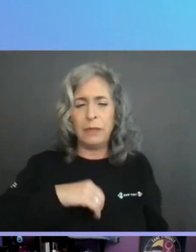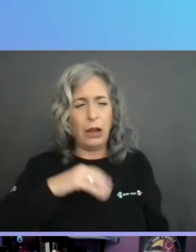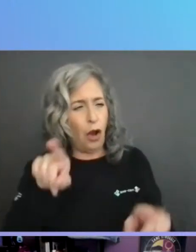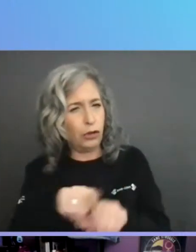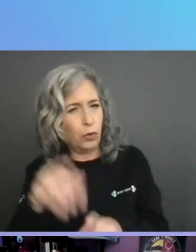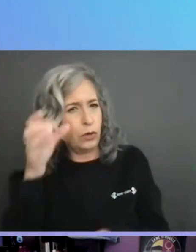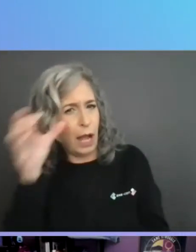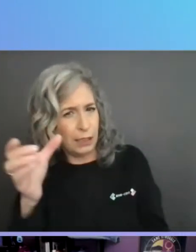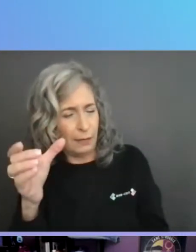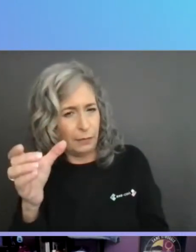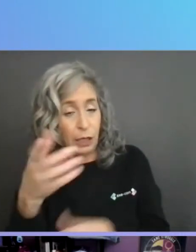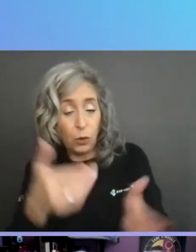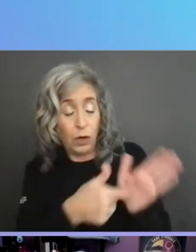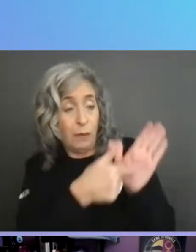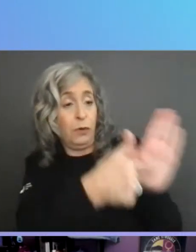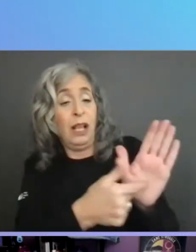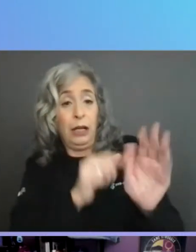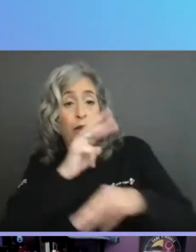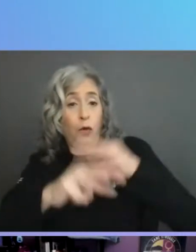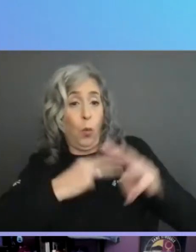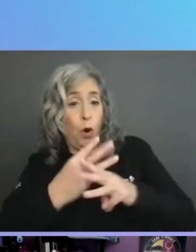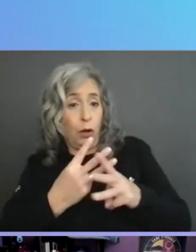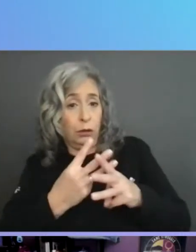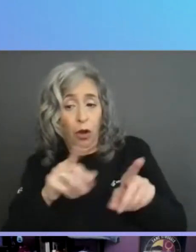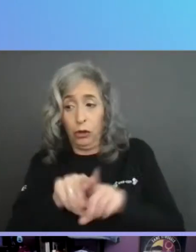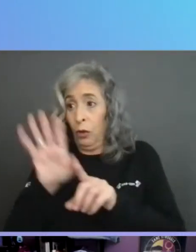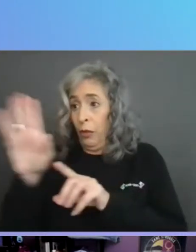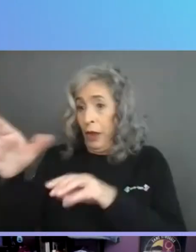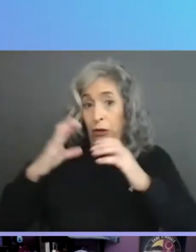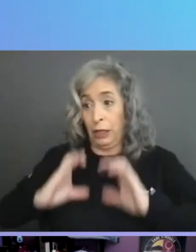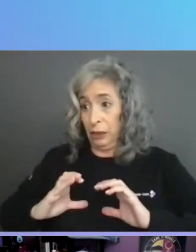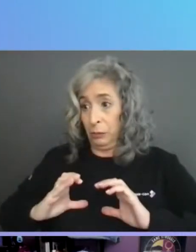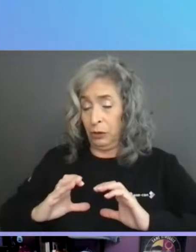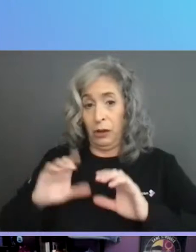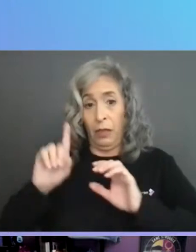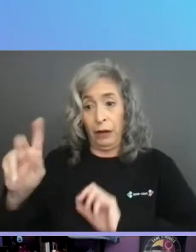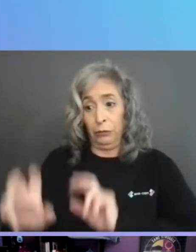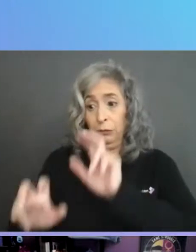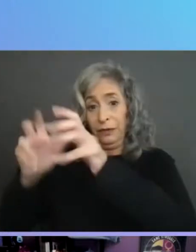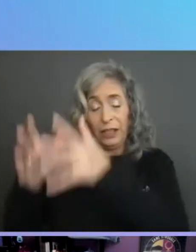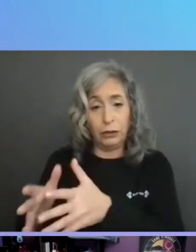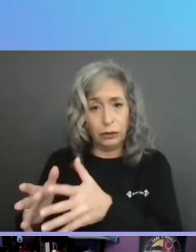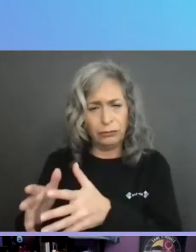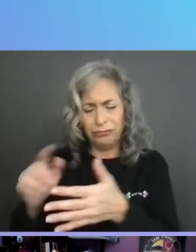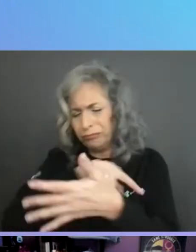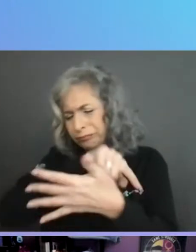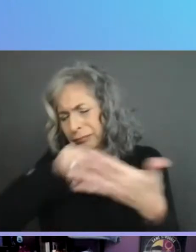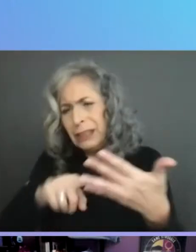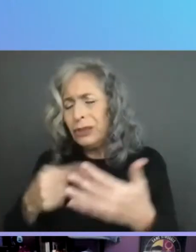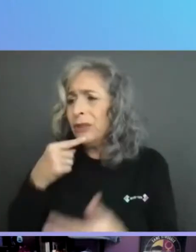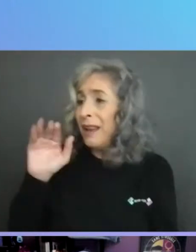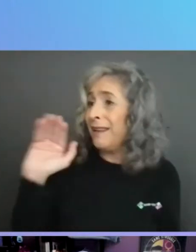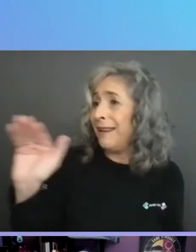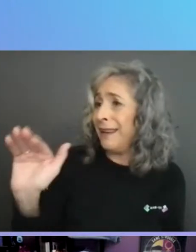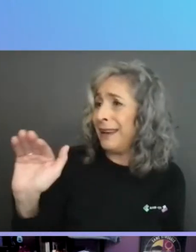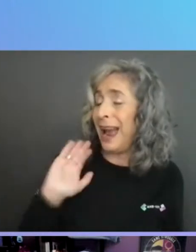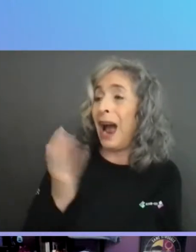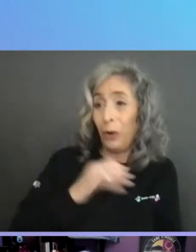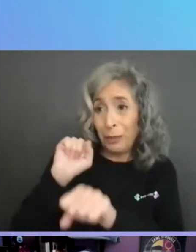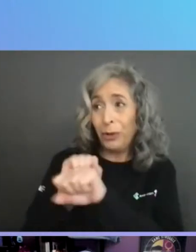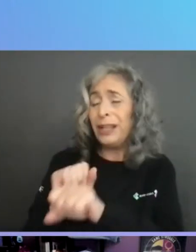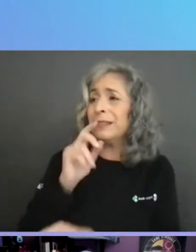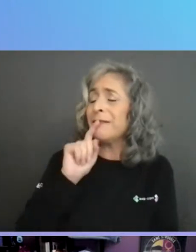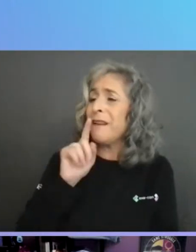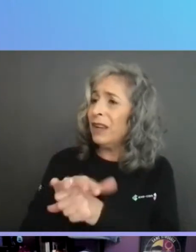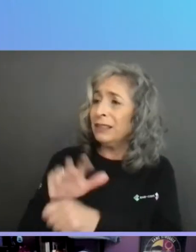present that to the world at large. They can present that to their customers, to their shareholders, to their stakeholders, to say our employees are